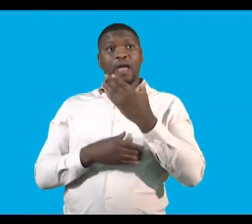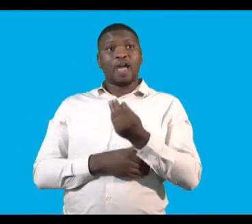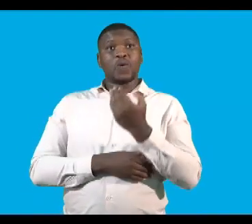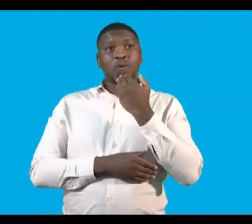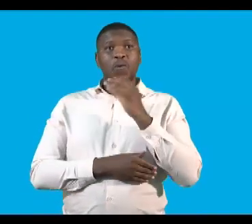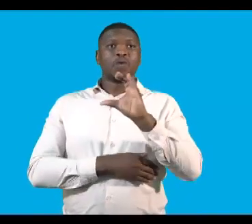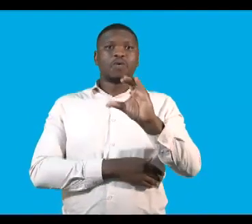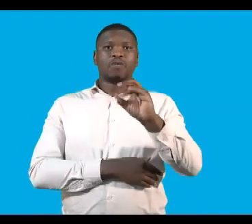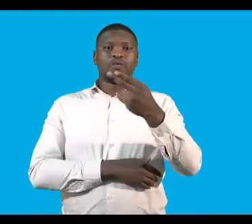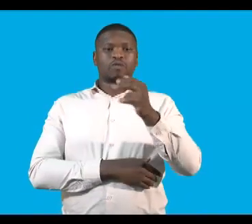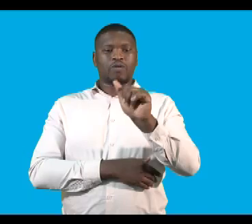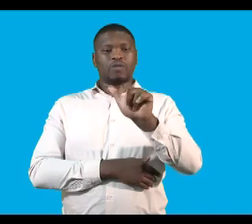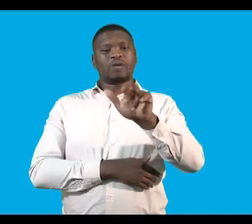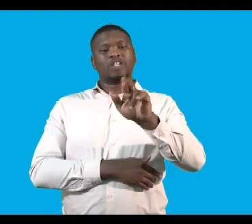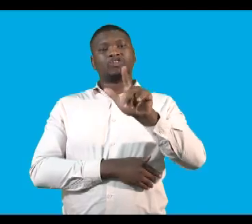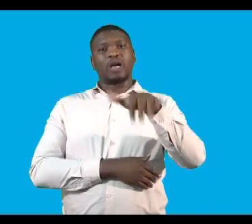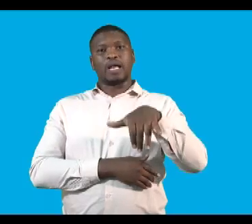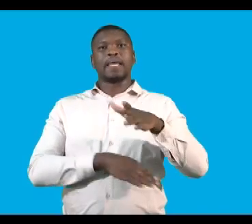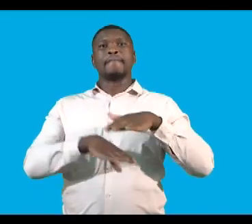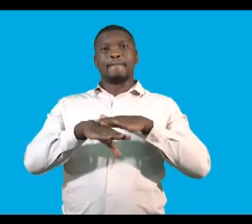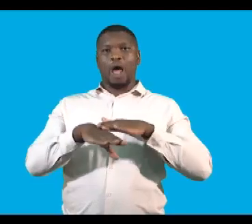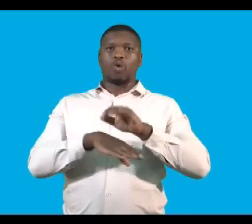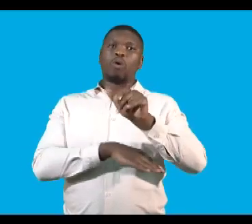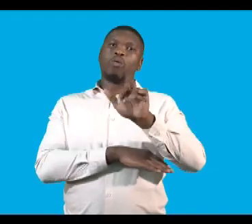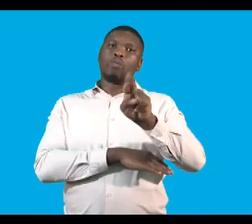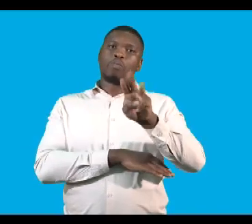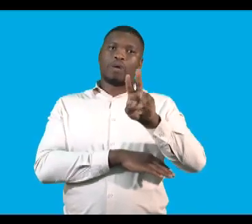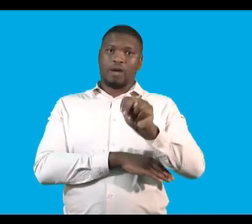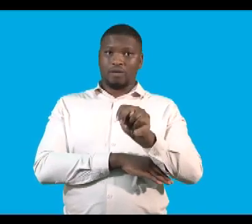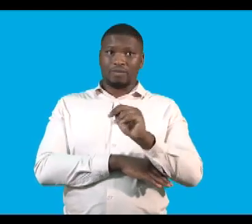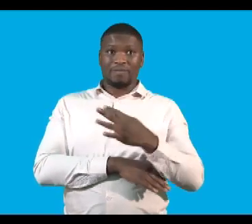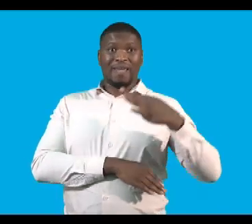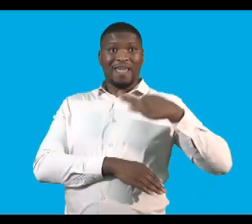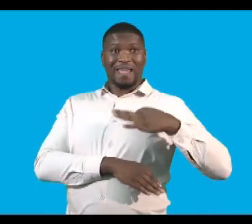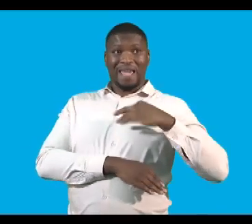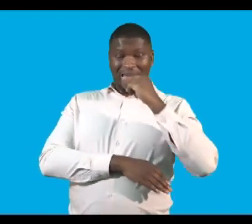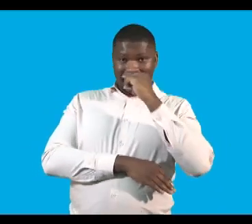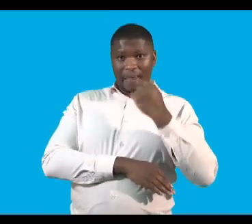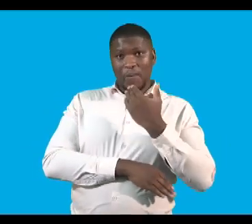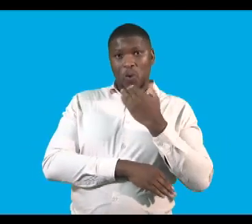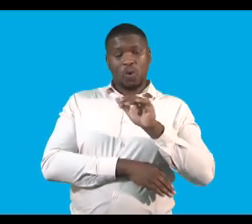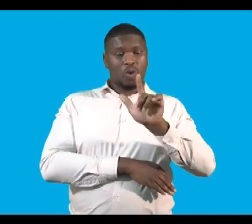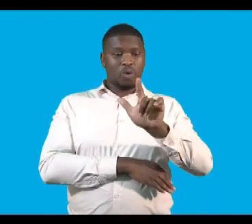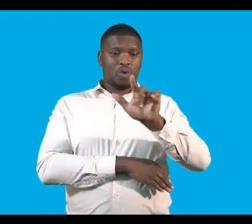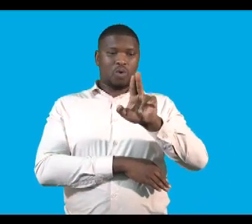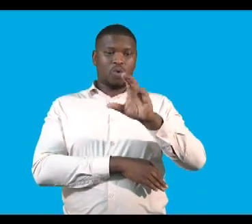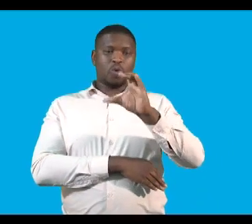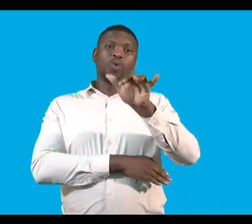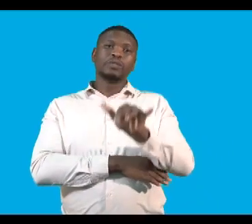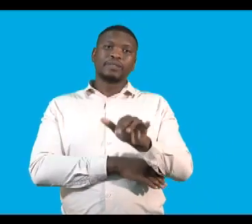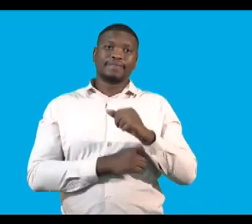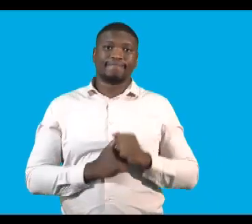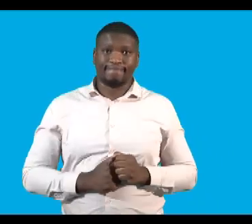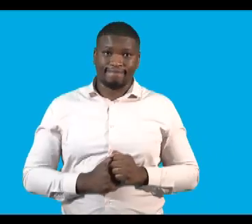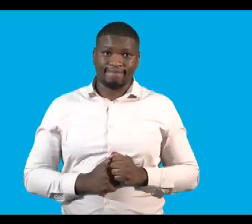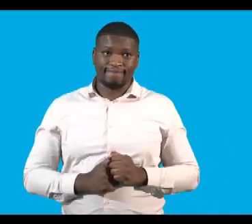Charlie Brown. A note on the side, the boy is Charlie Brown and the girl's name is Lucy. In frame 1,